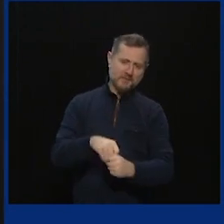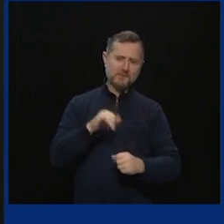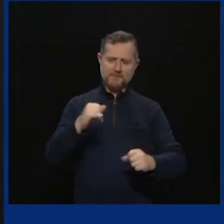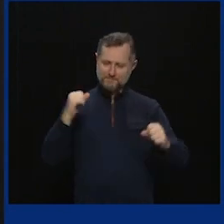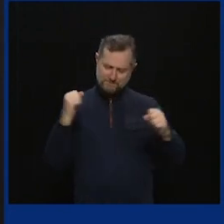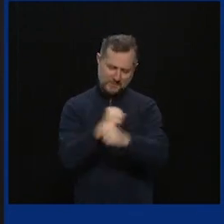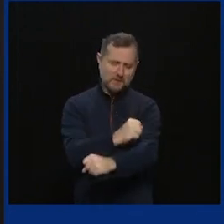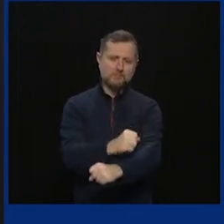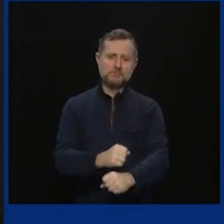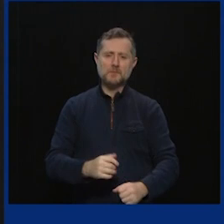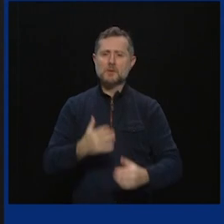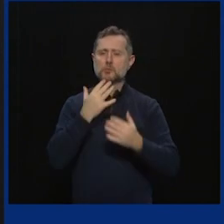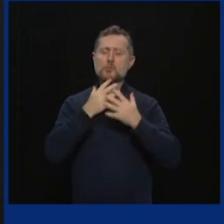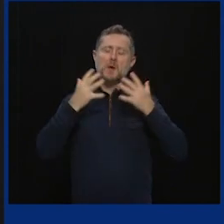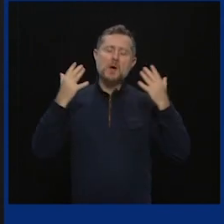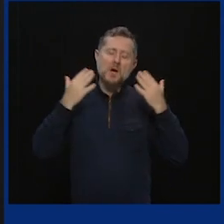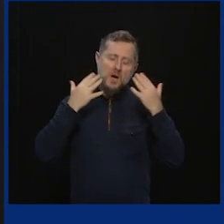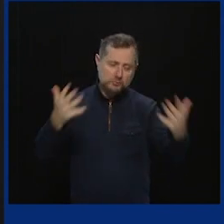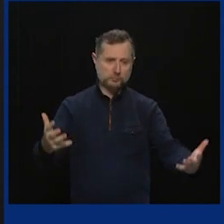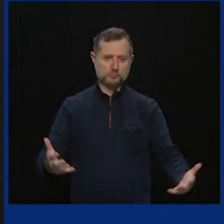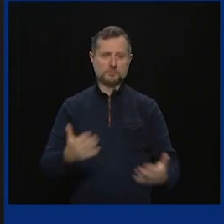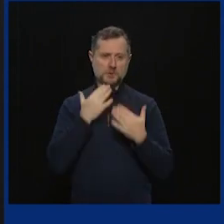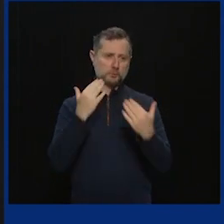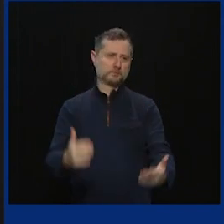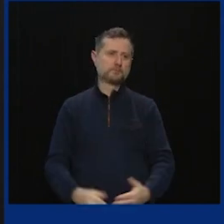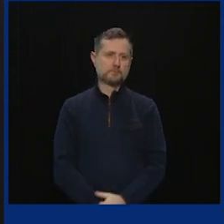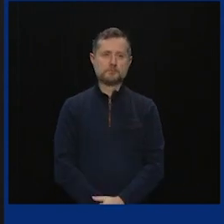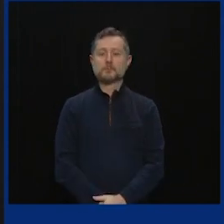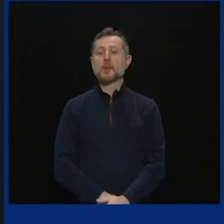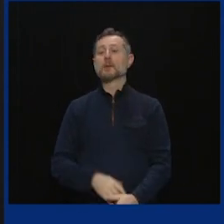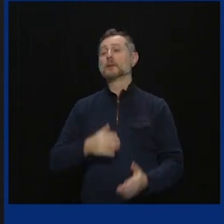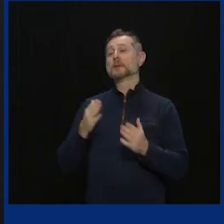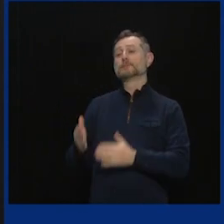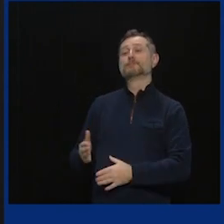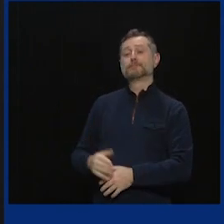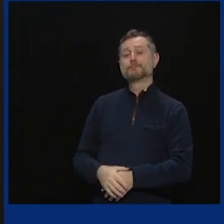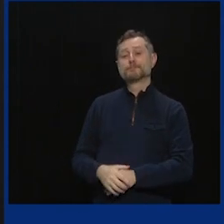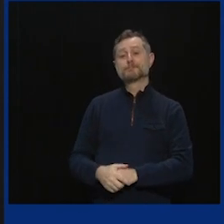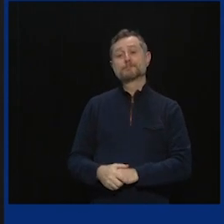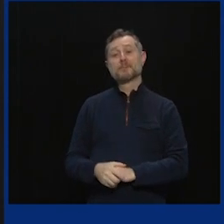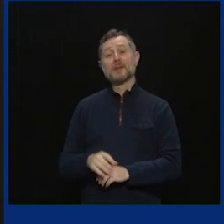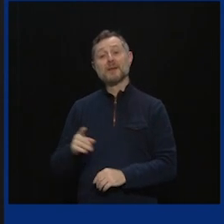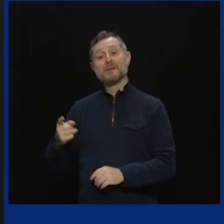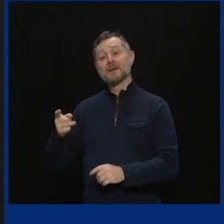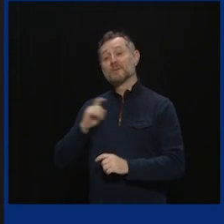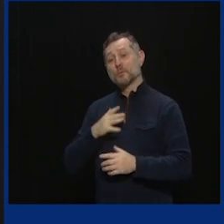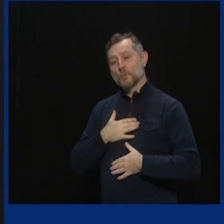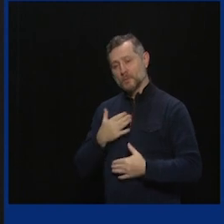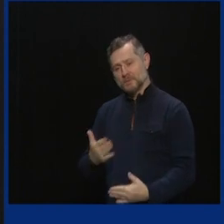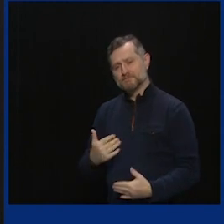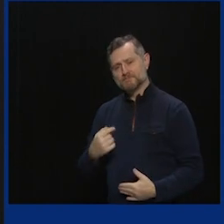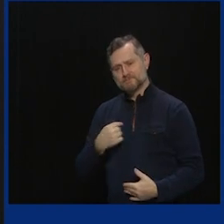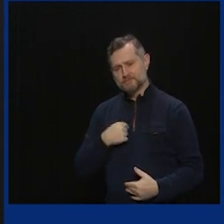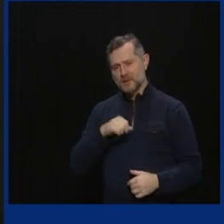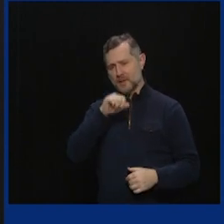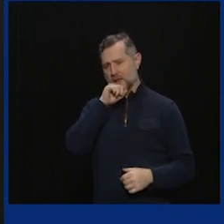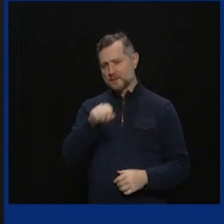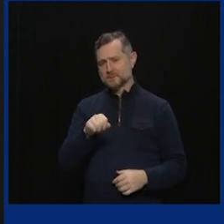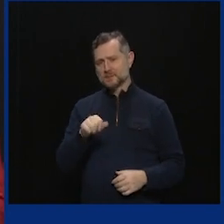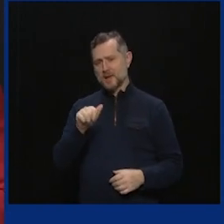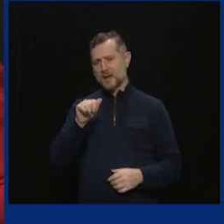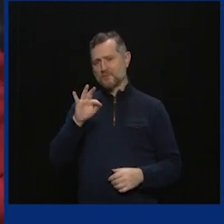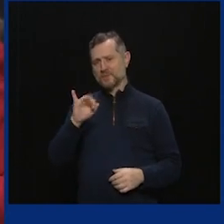Thomas Yu, Executive Director of AFB, and I must admit, I do love AFB. I was there the day it started. Thomas Yu.